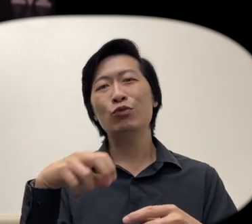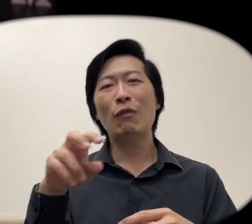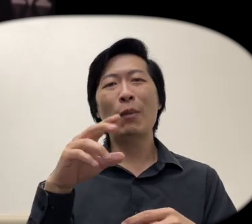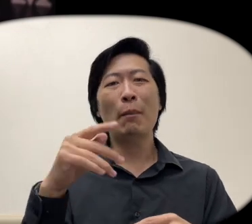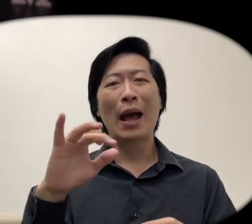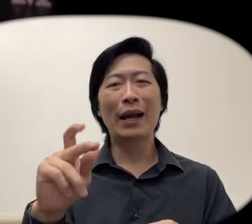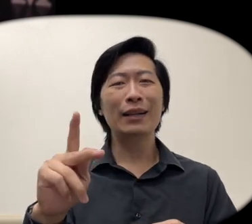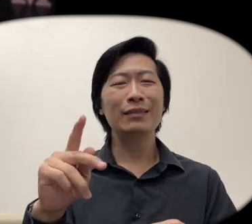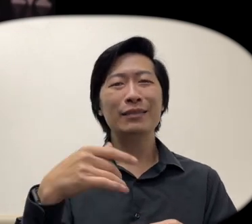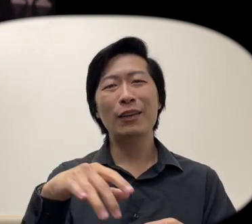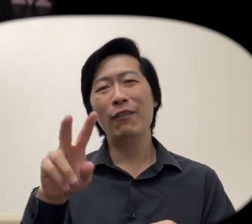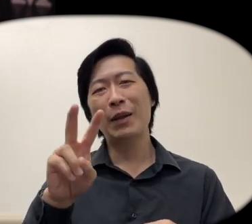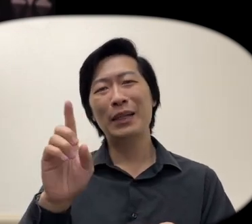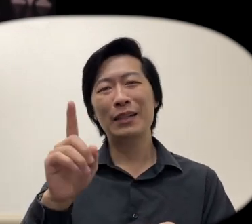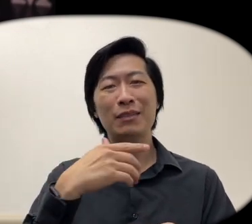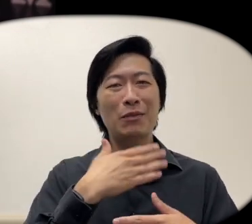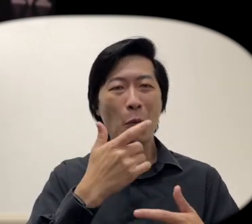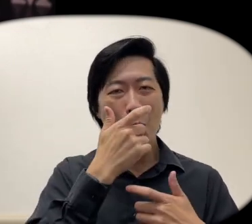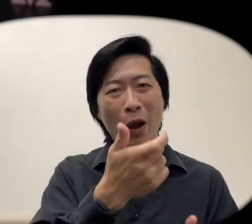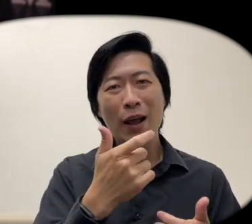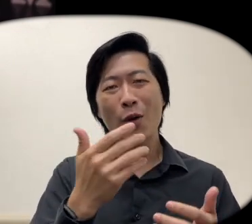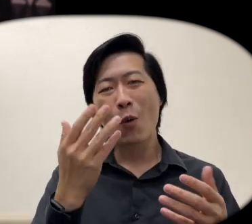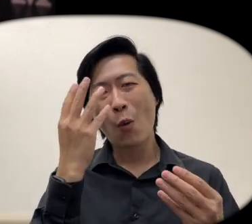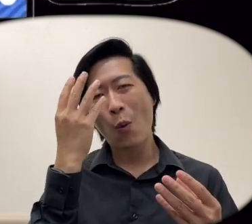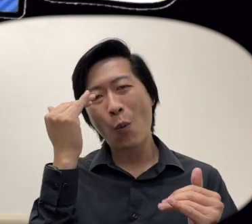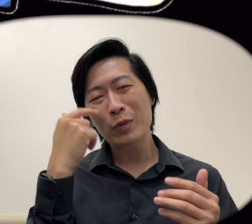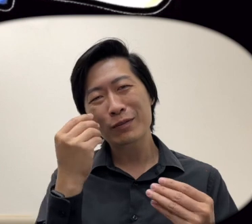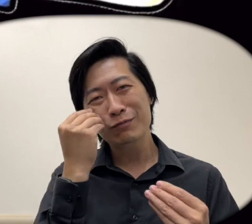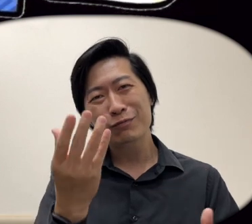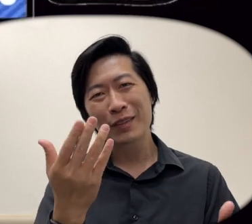watching. I hope this video was informative and helpful, and we'll see you in the next one. Take it easy, everybody. Bye-bye.